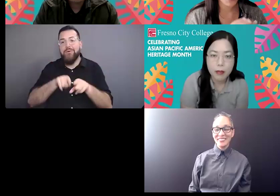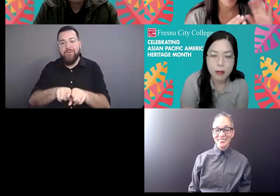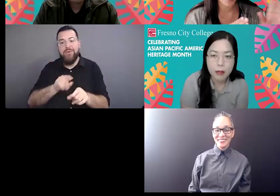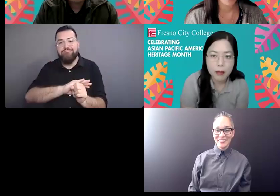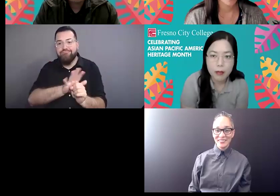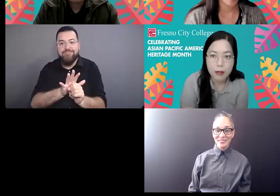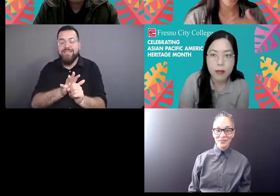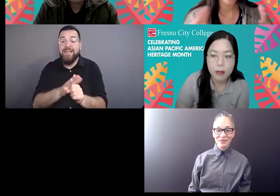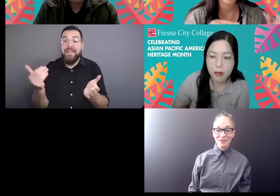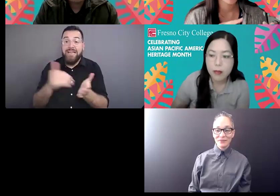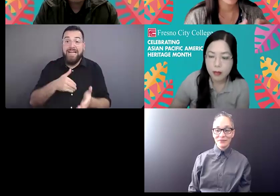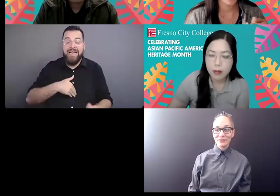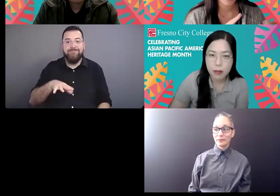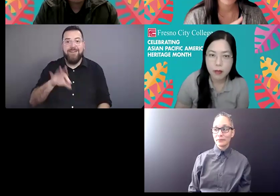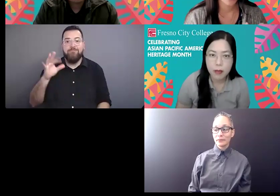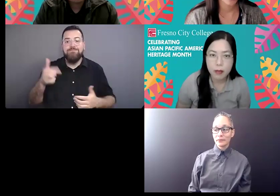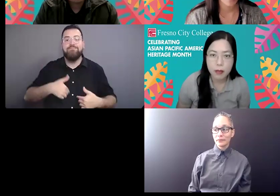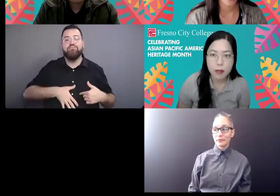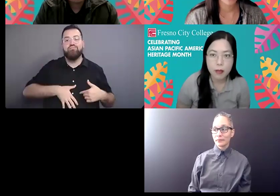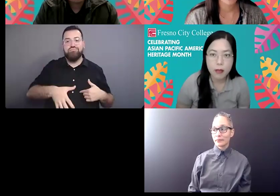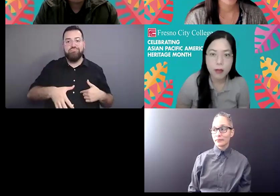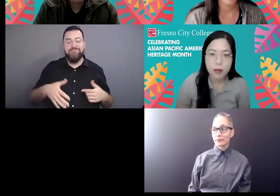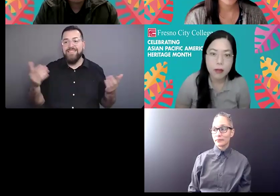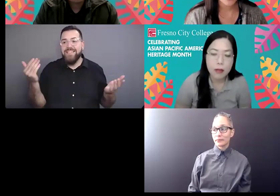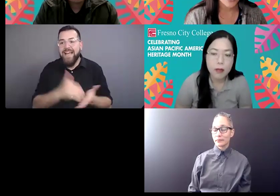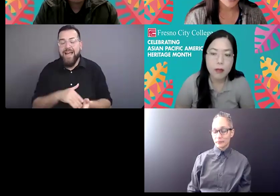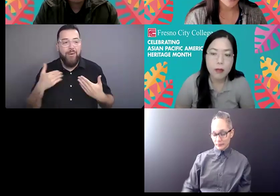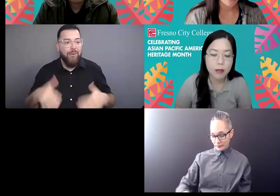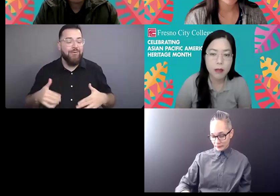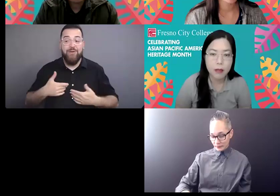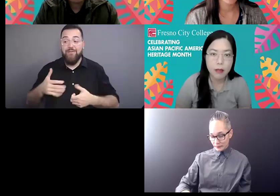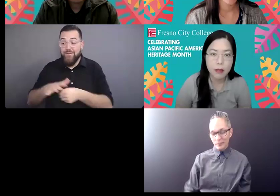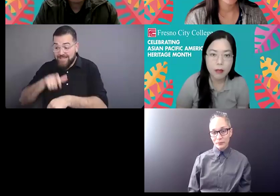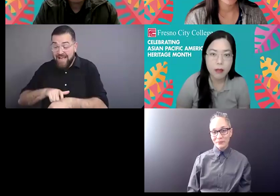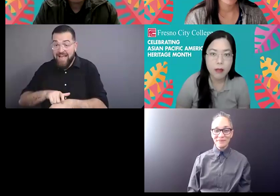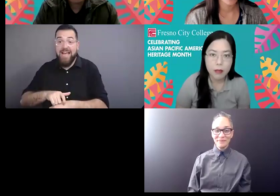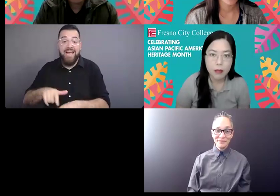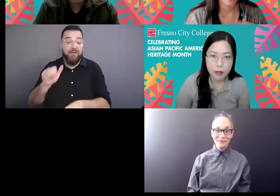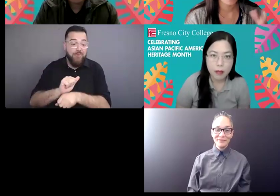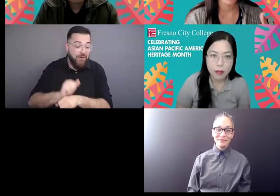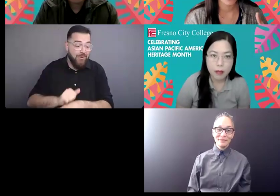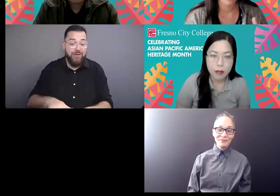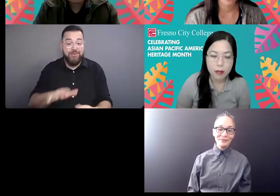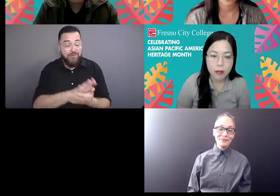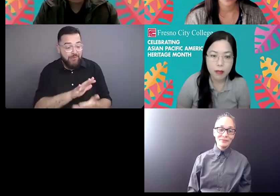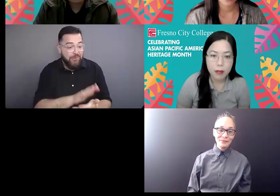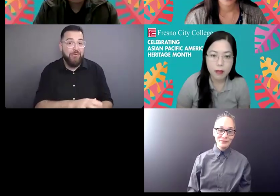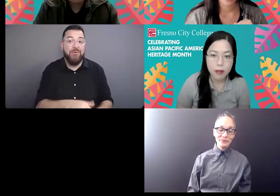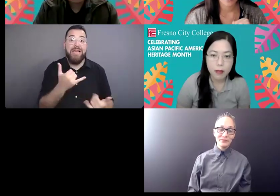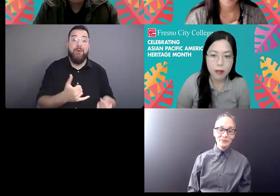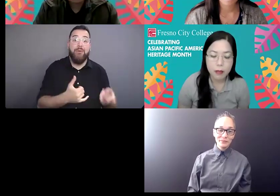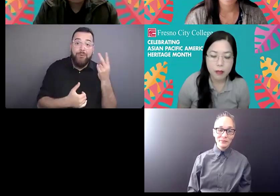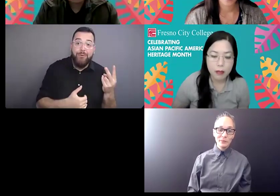month. So again, the challenges of full-time work, navigating with two children at this point through the program and full-time